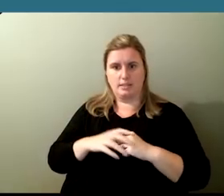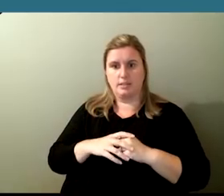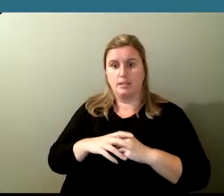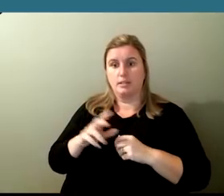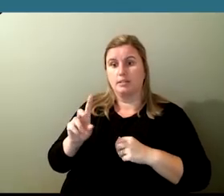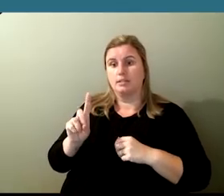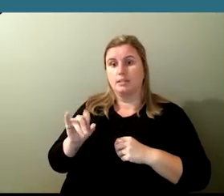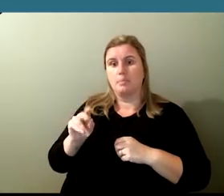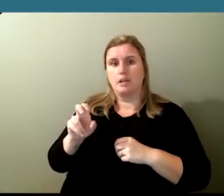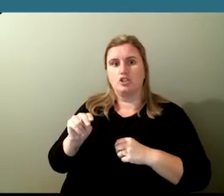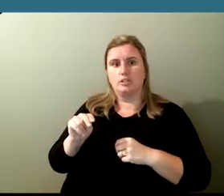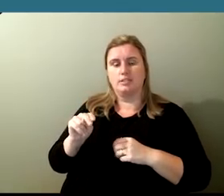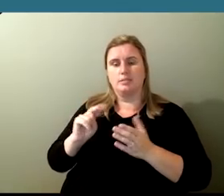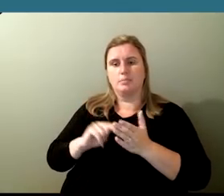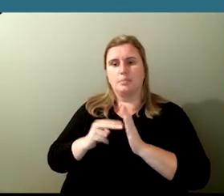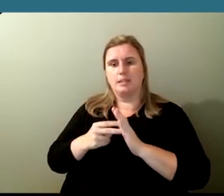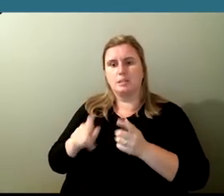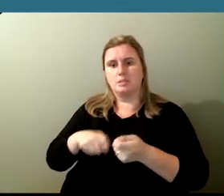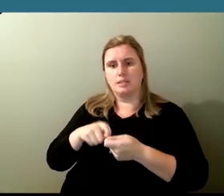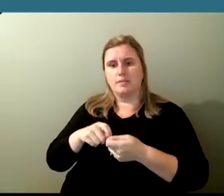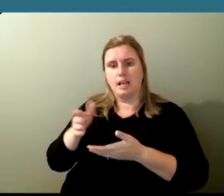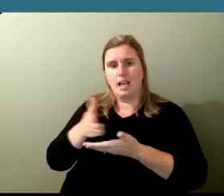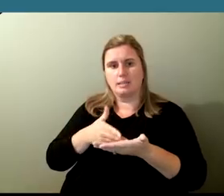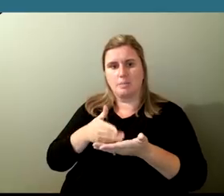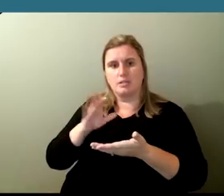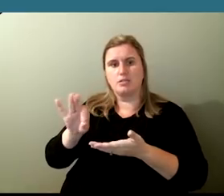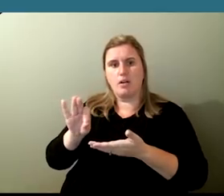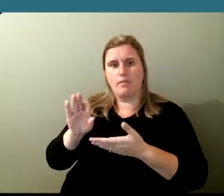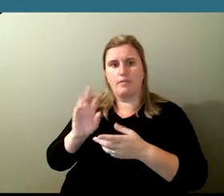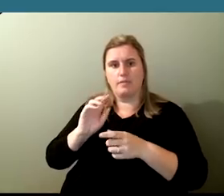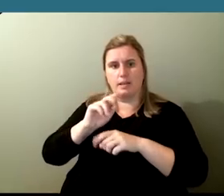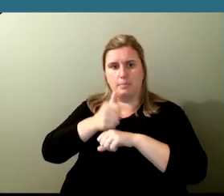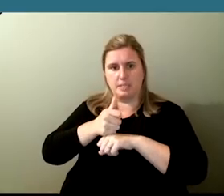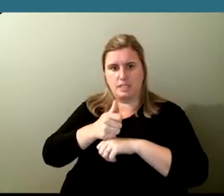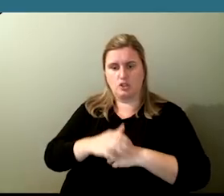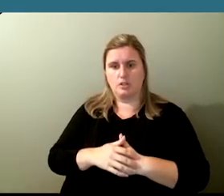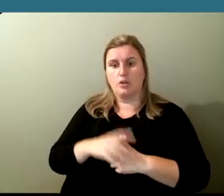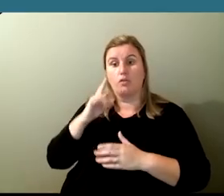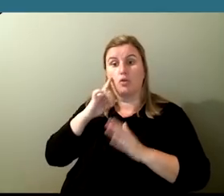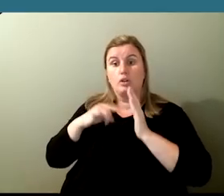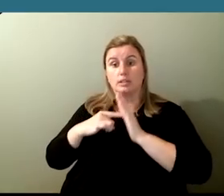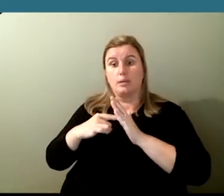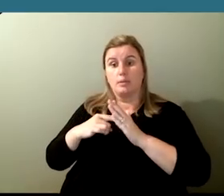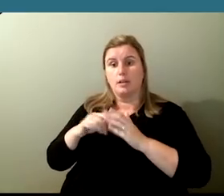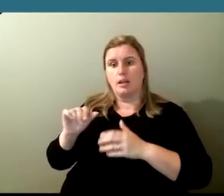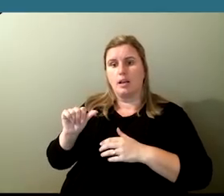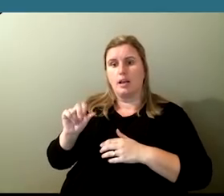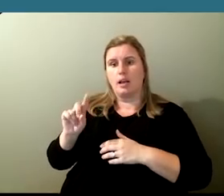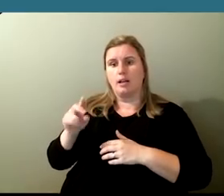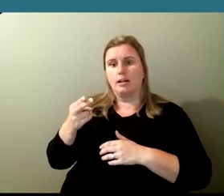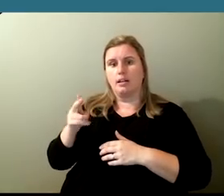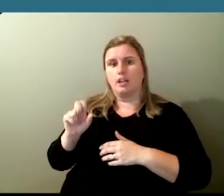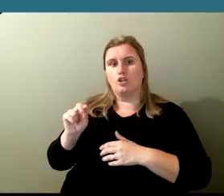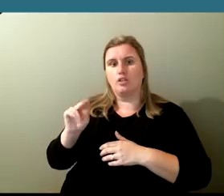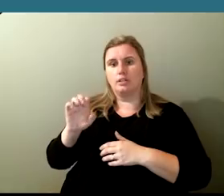Dimensions which mean specific aspects of implementation. For example, adherence is one, or content.